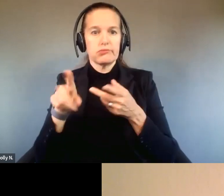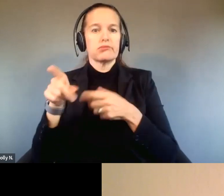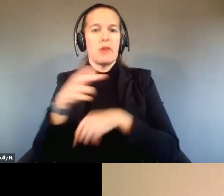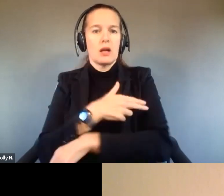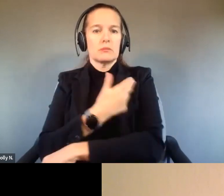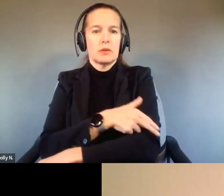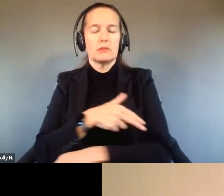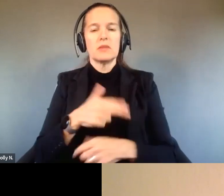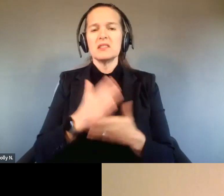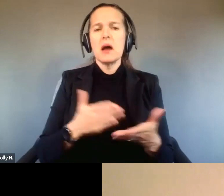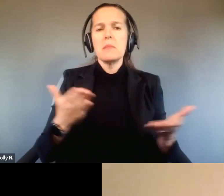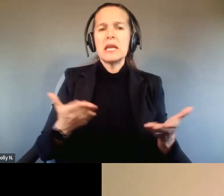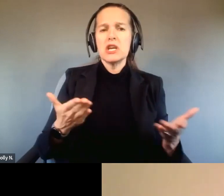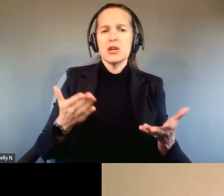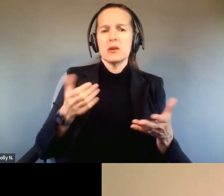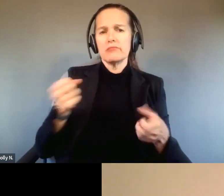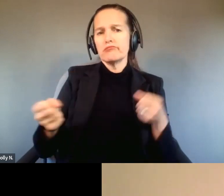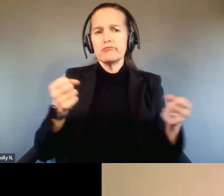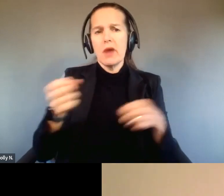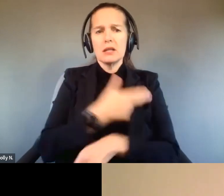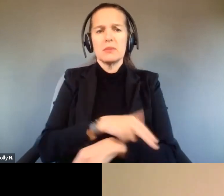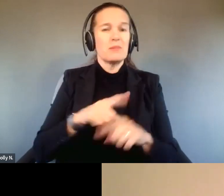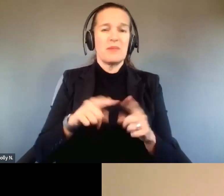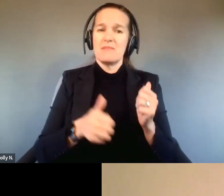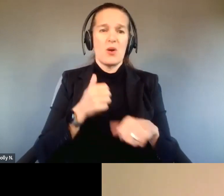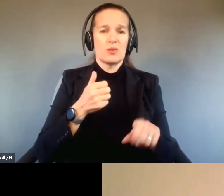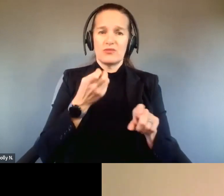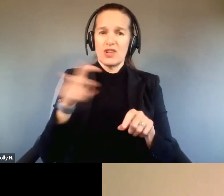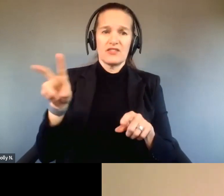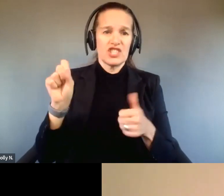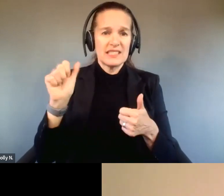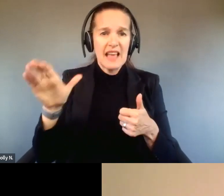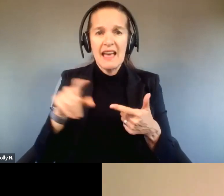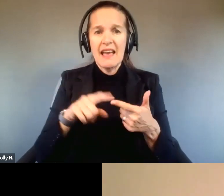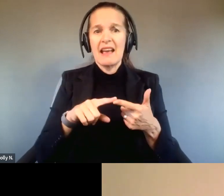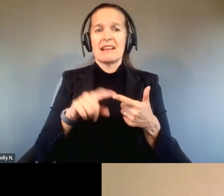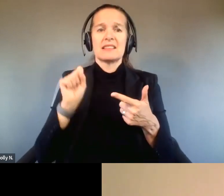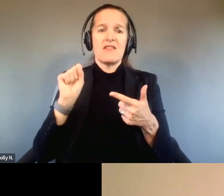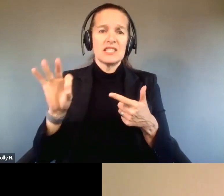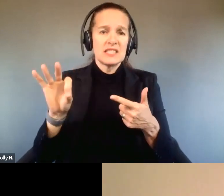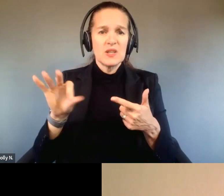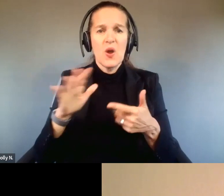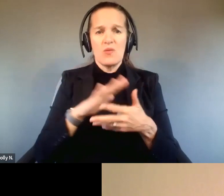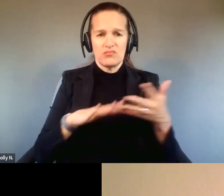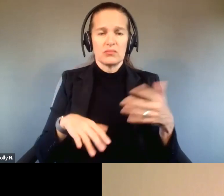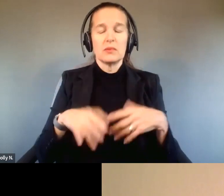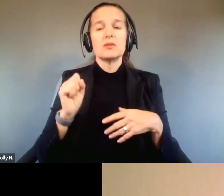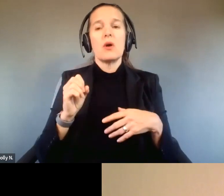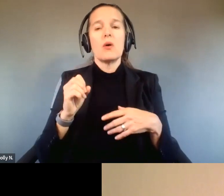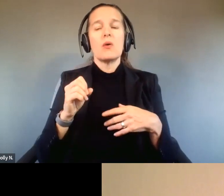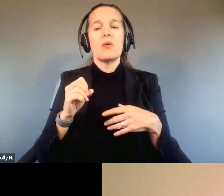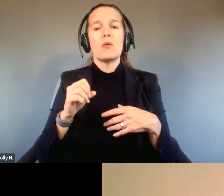Some here, but most of them get transferred to Sacramento or to San Francisco. And so there's a lot